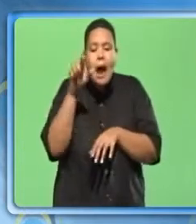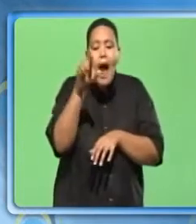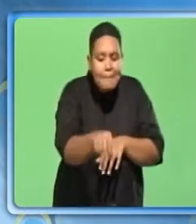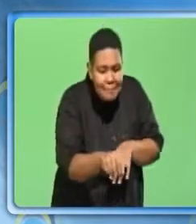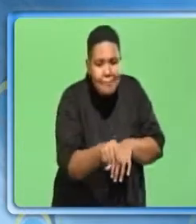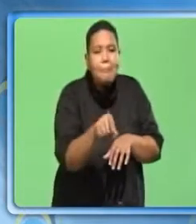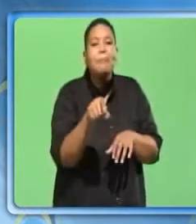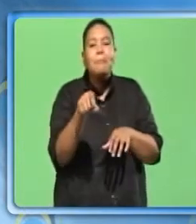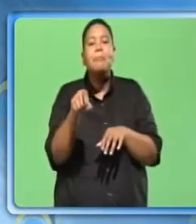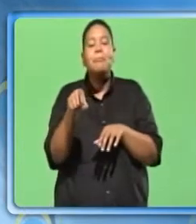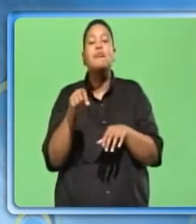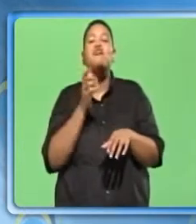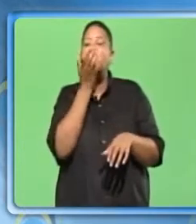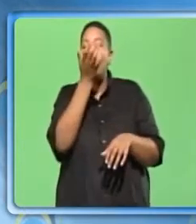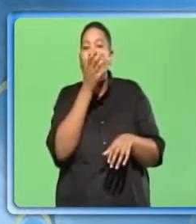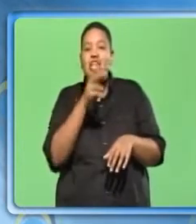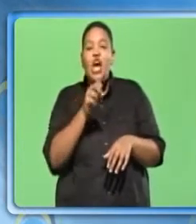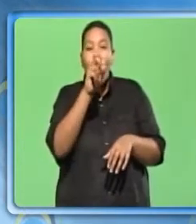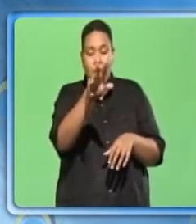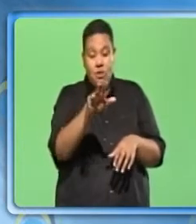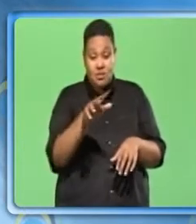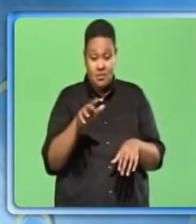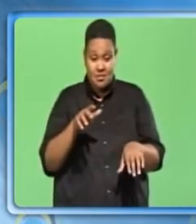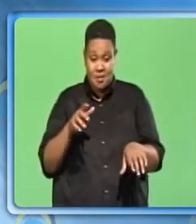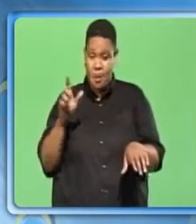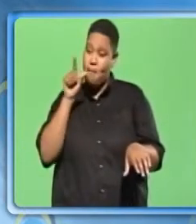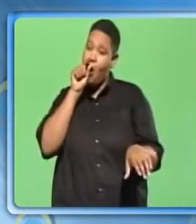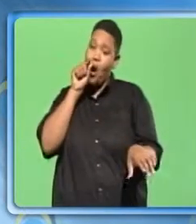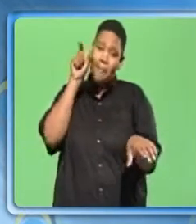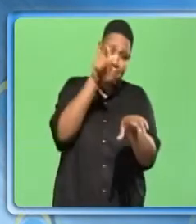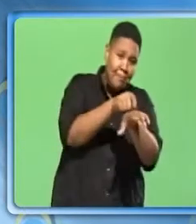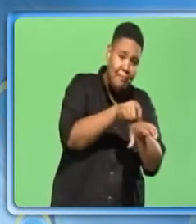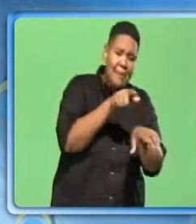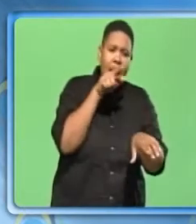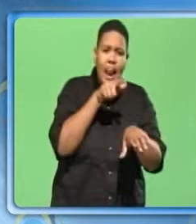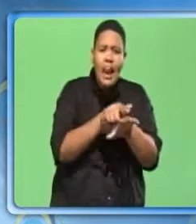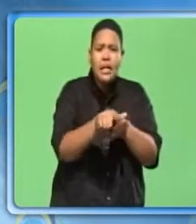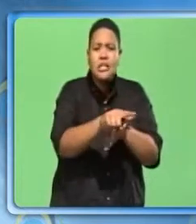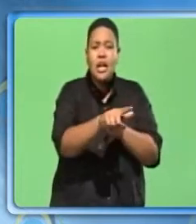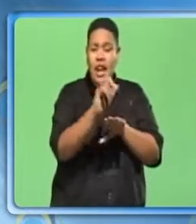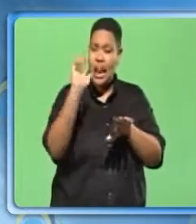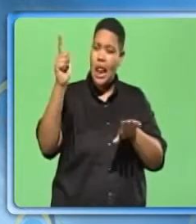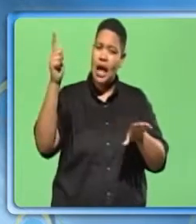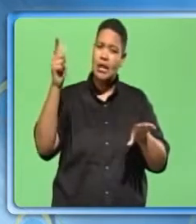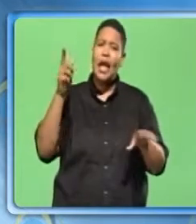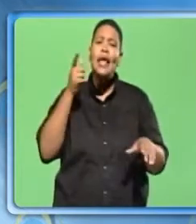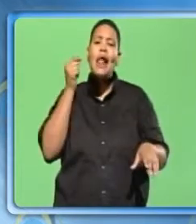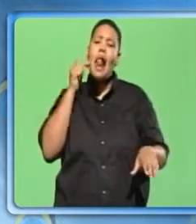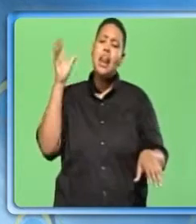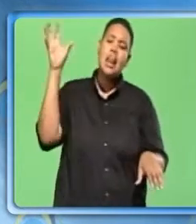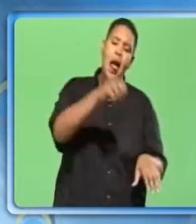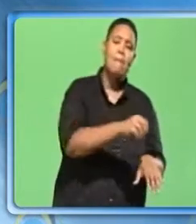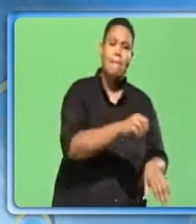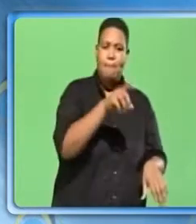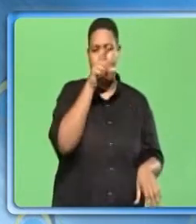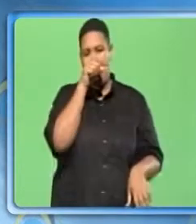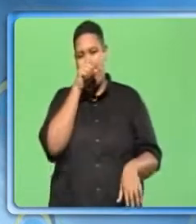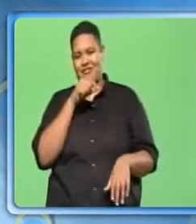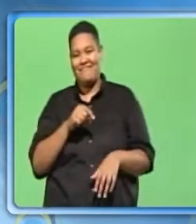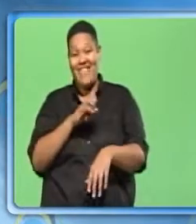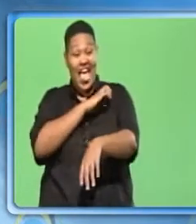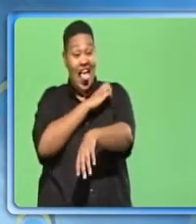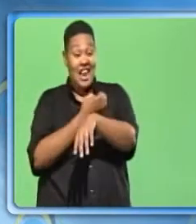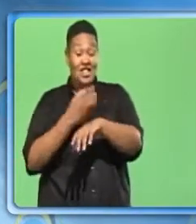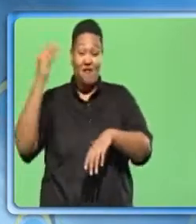grasshopper. The lizard is then eaten by the bird, which is later eaten by a cat. Energy from